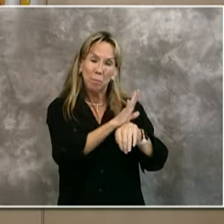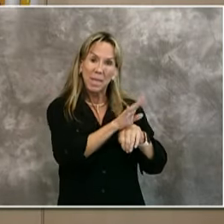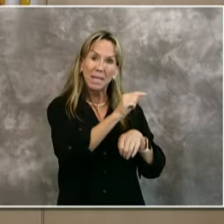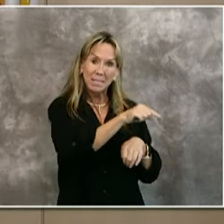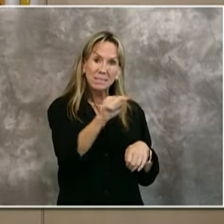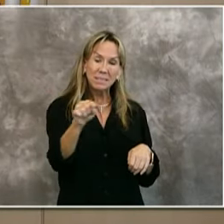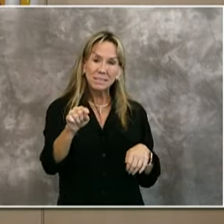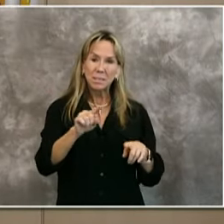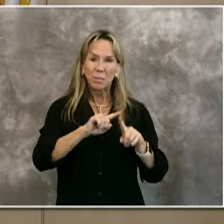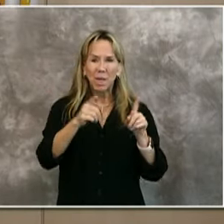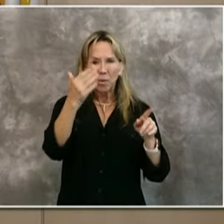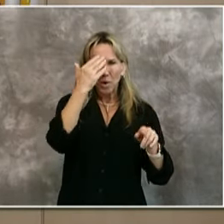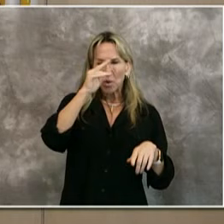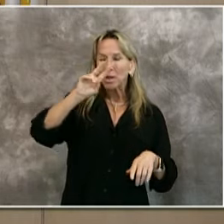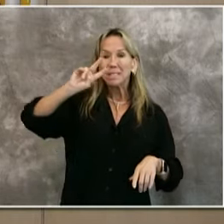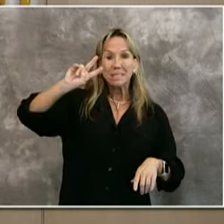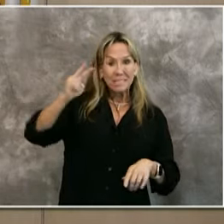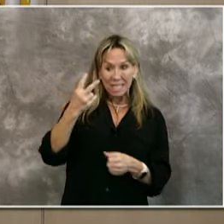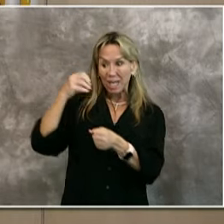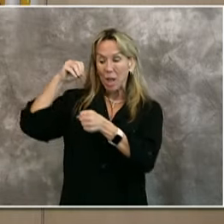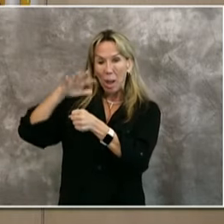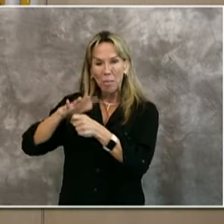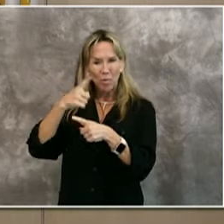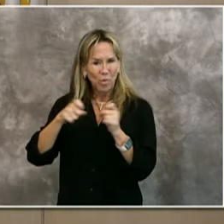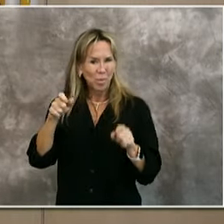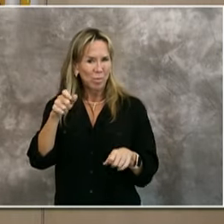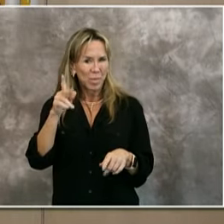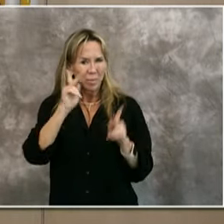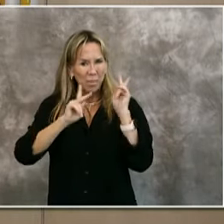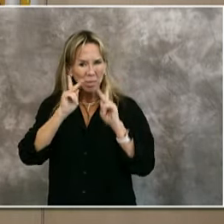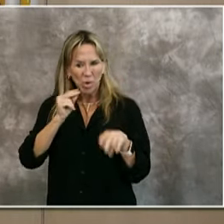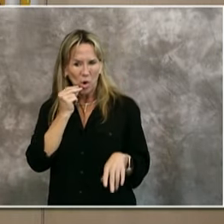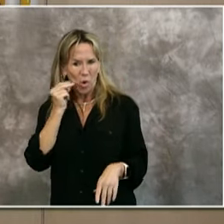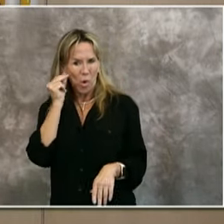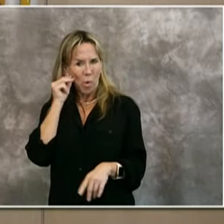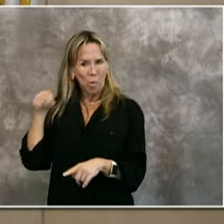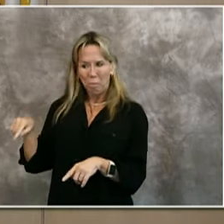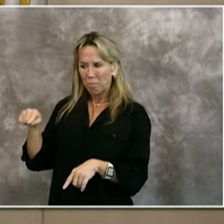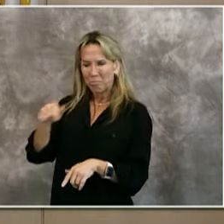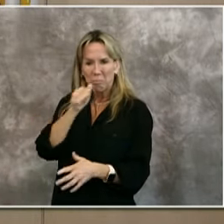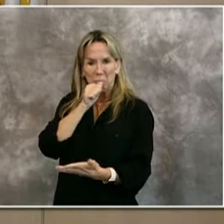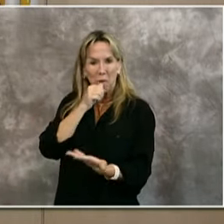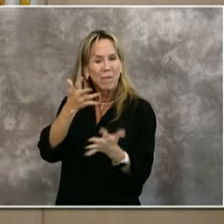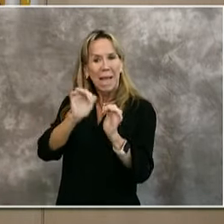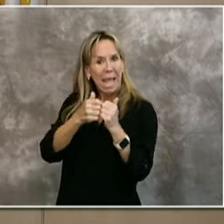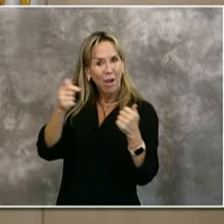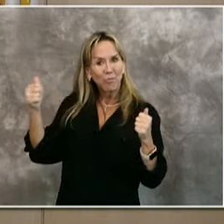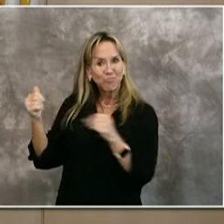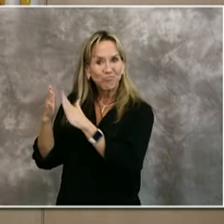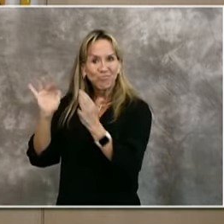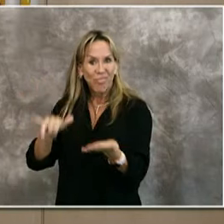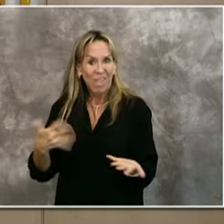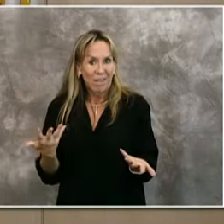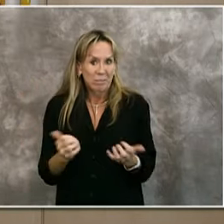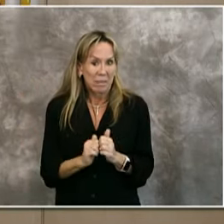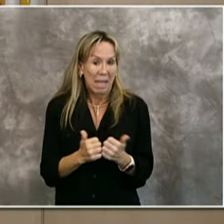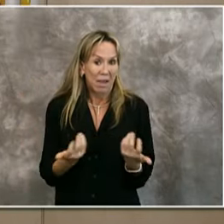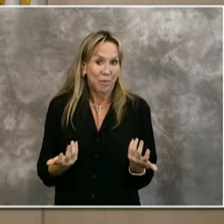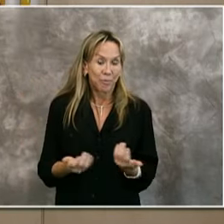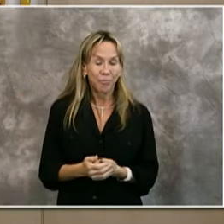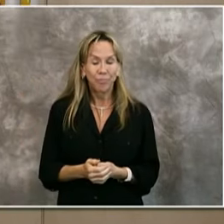when we know that the second largest source of outbreaks is coming from private residences, how are we addressing that problem? Yeah, well, certainly, we